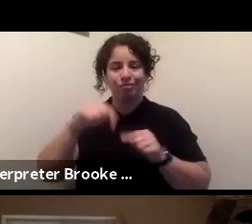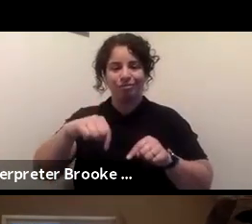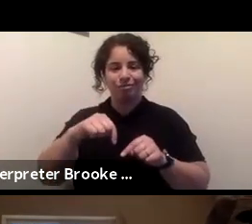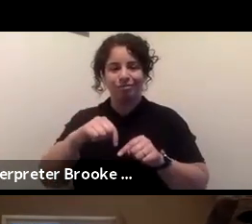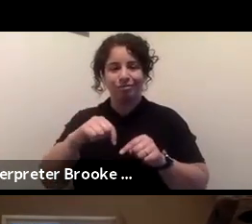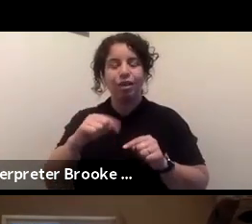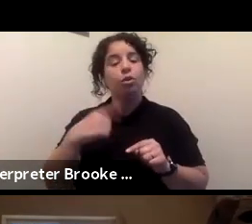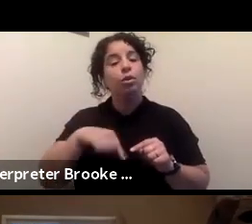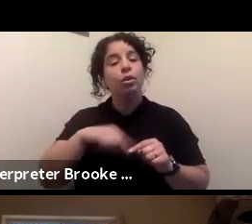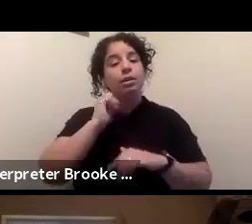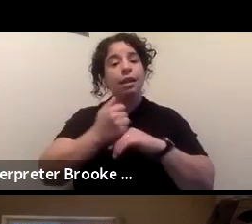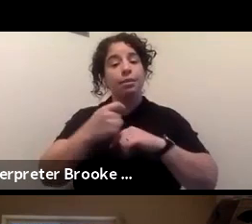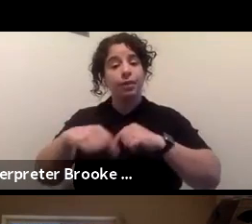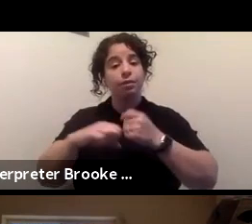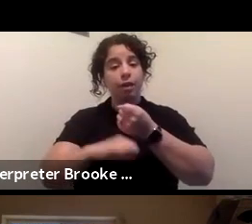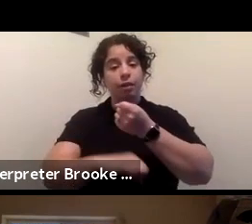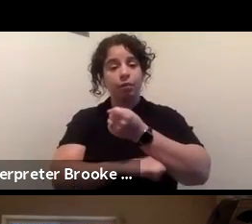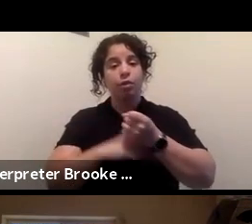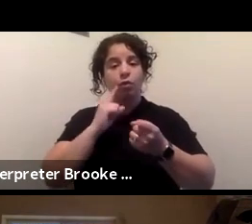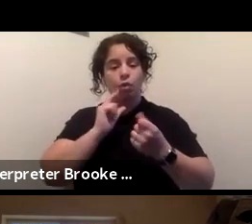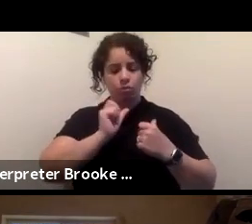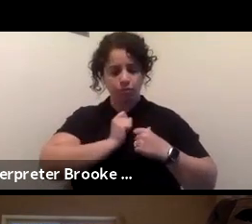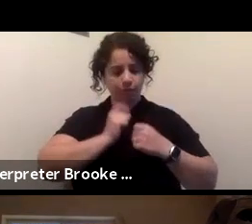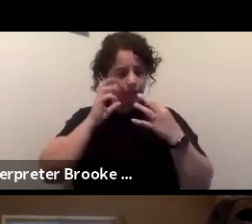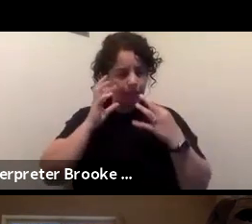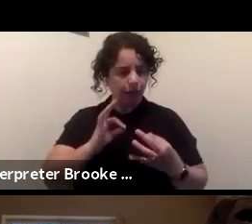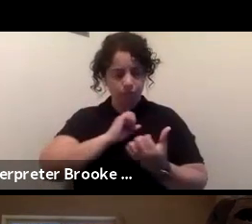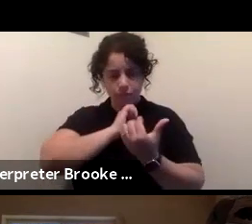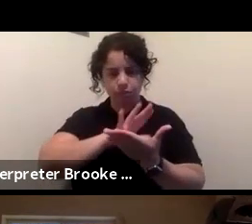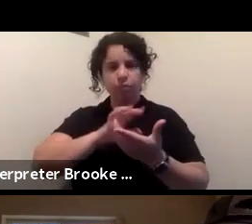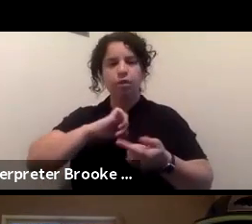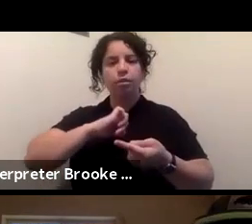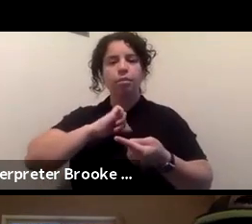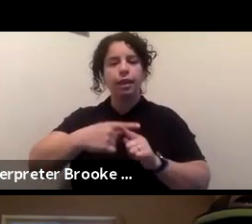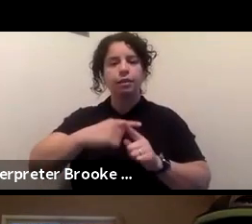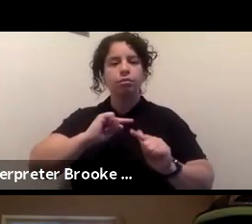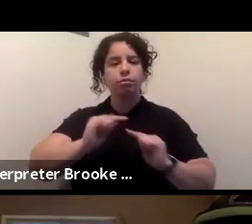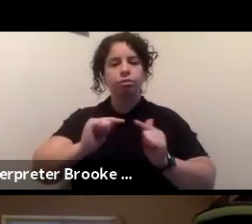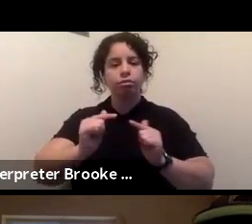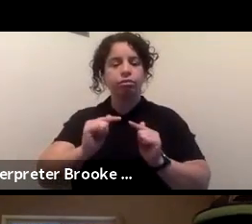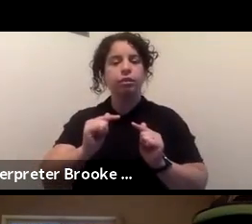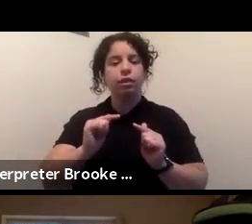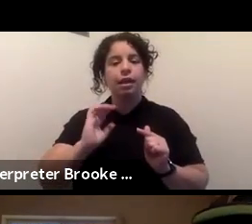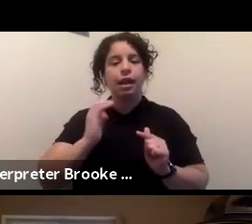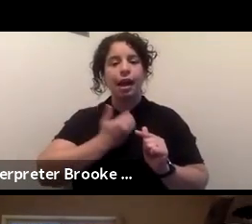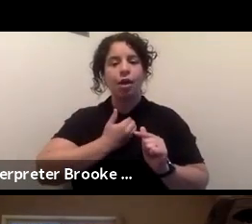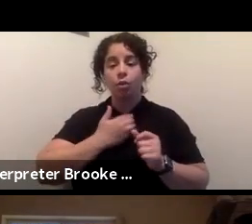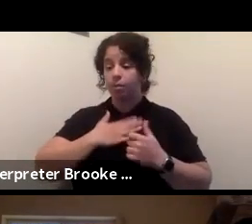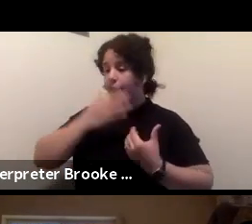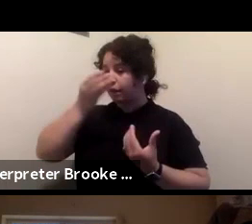platform for self-determined encounter and exchange where our local bodies of knowledge can be